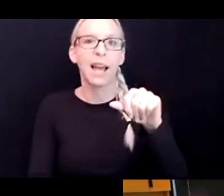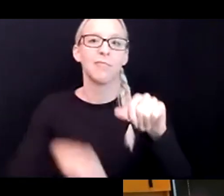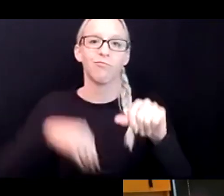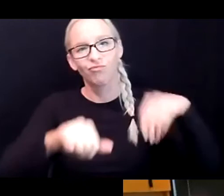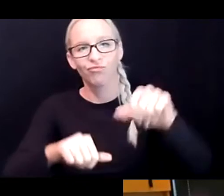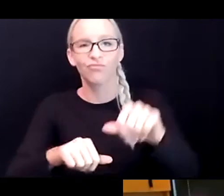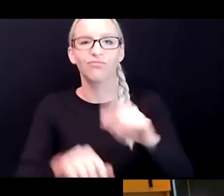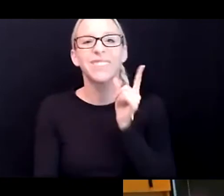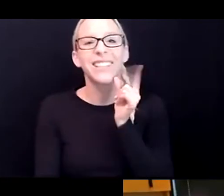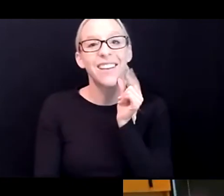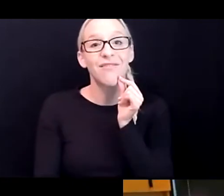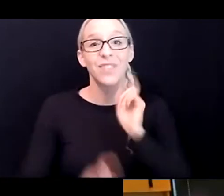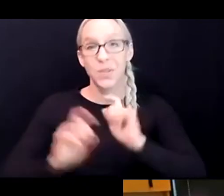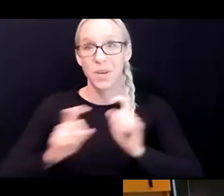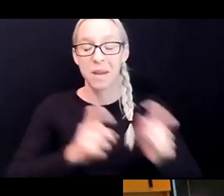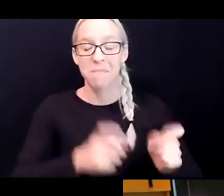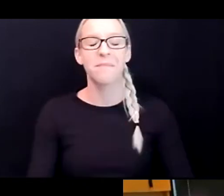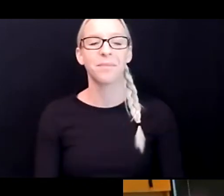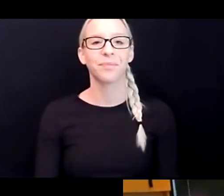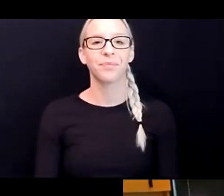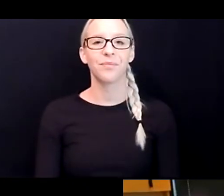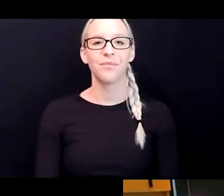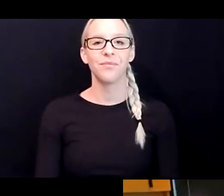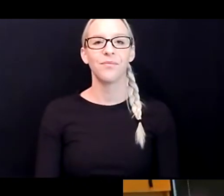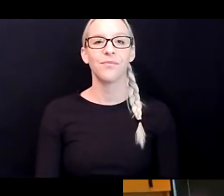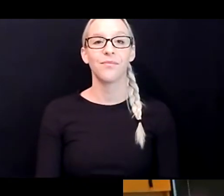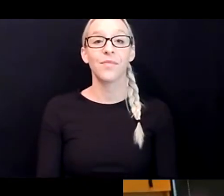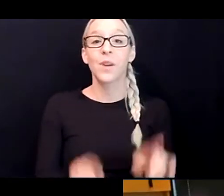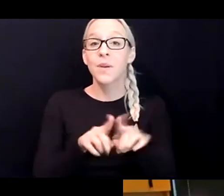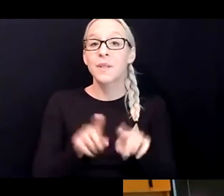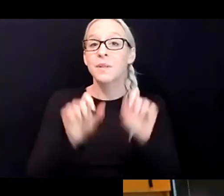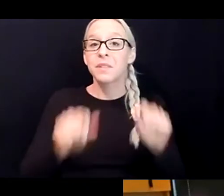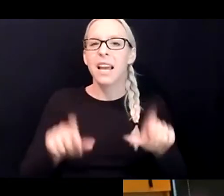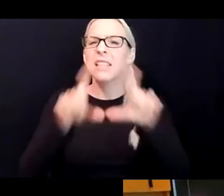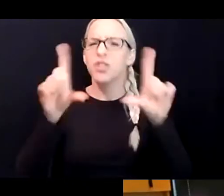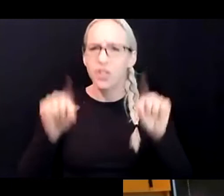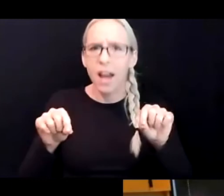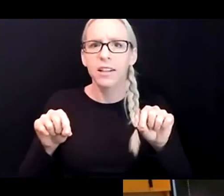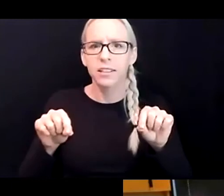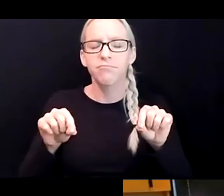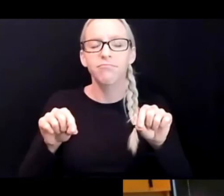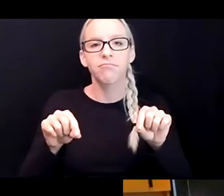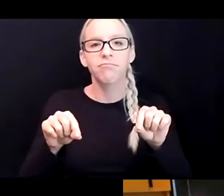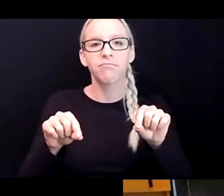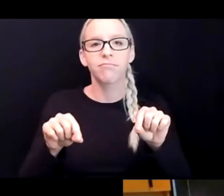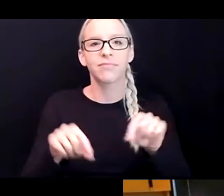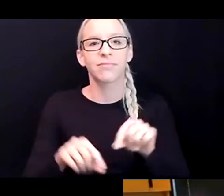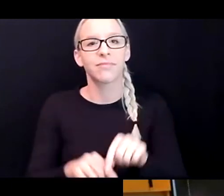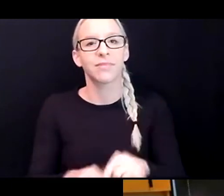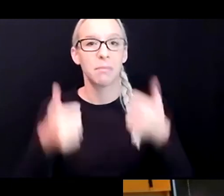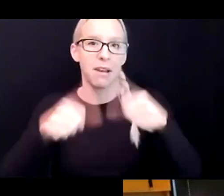account. Also, individuals can submit a check to an account. And we have forms available on